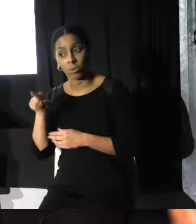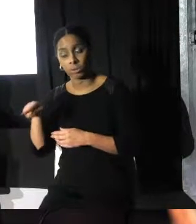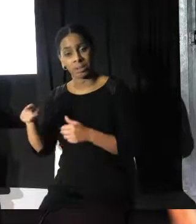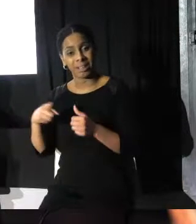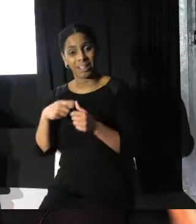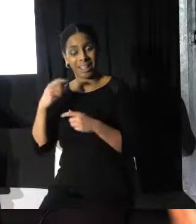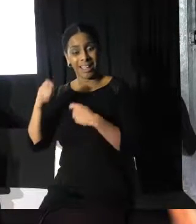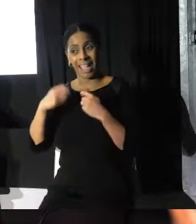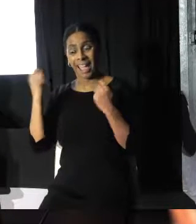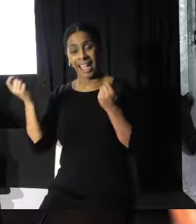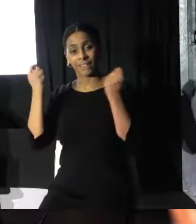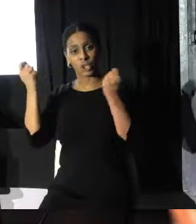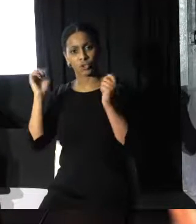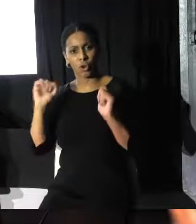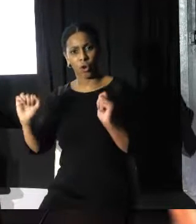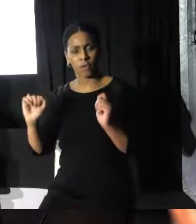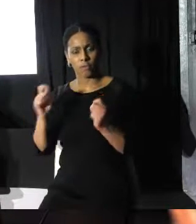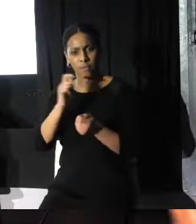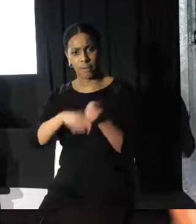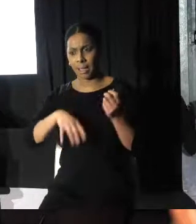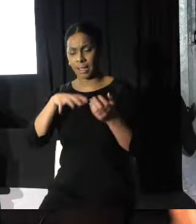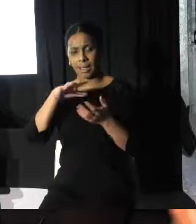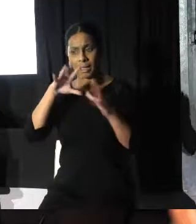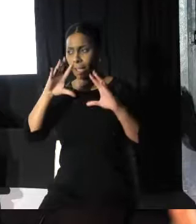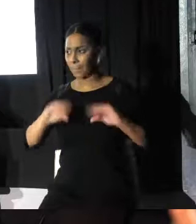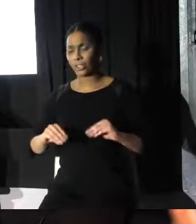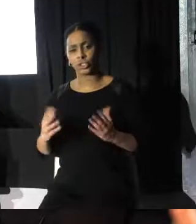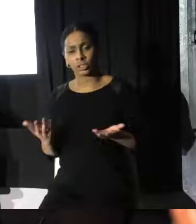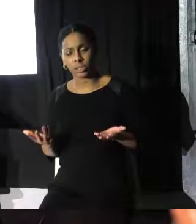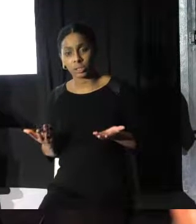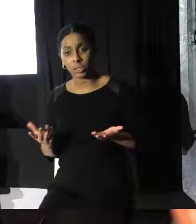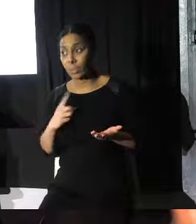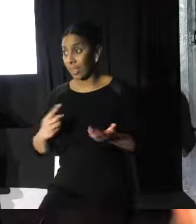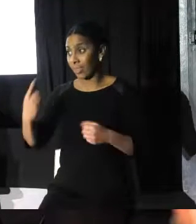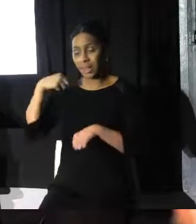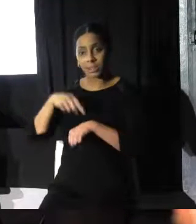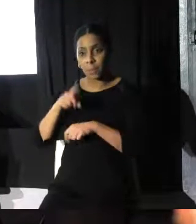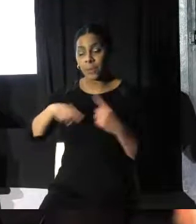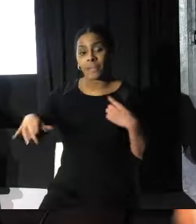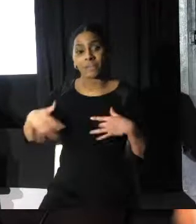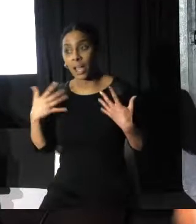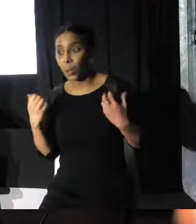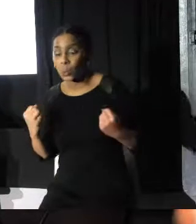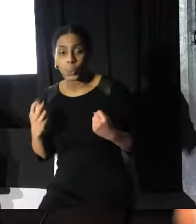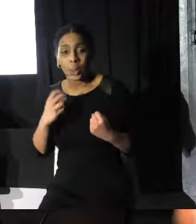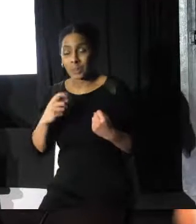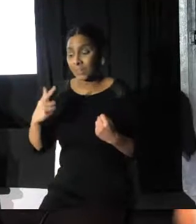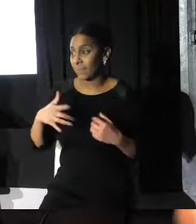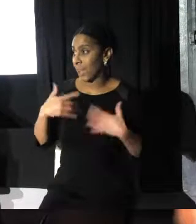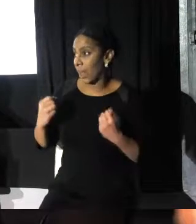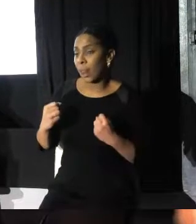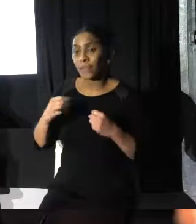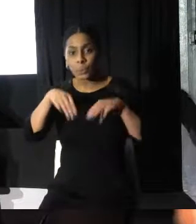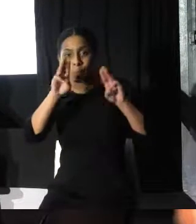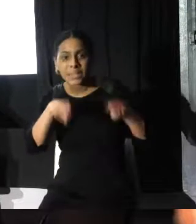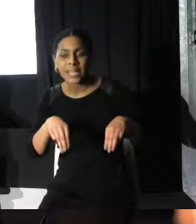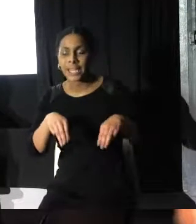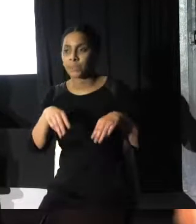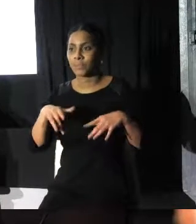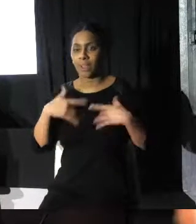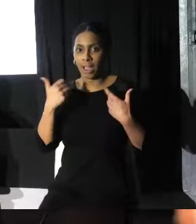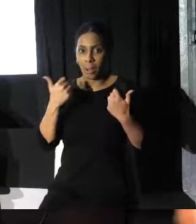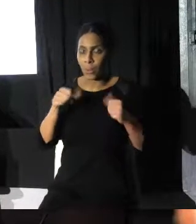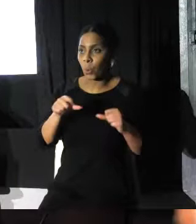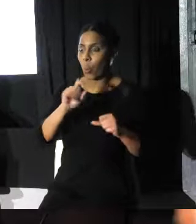So many of us in the early 2000s were so positive about this is going to be the moment for museums and education to face up to